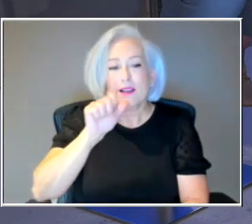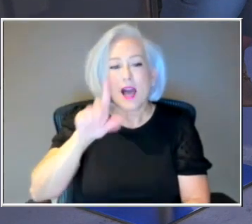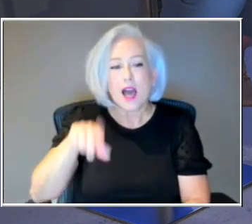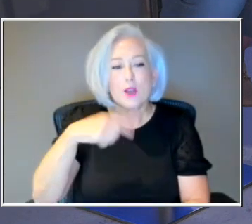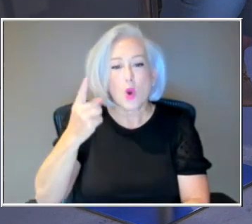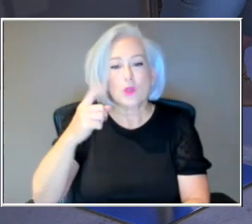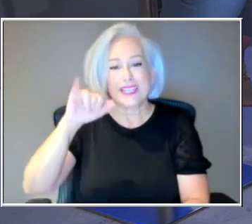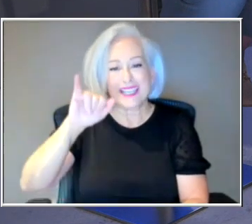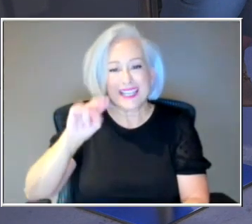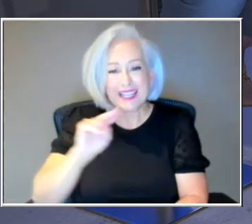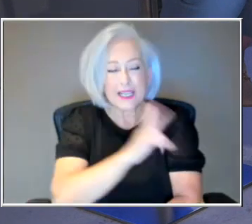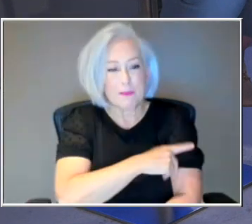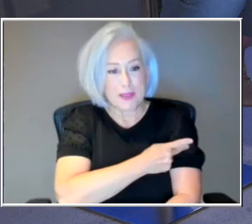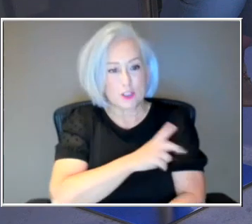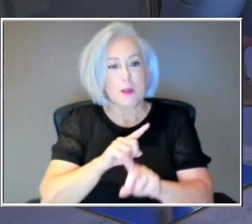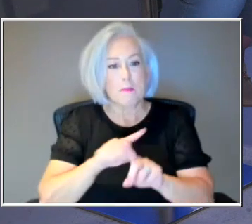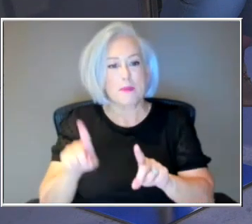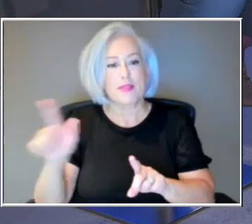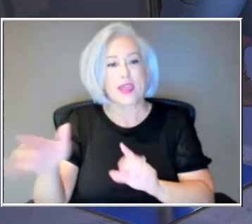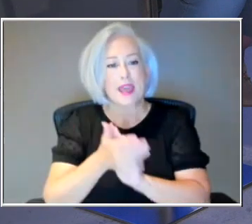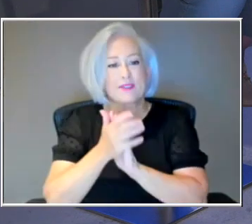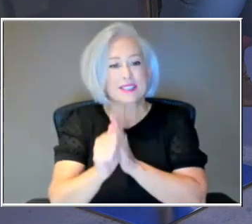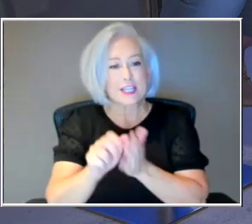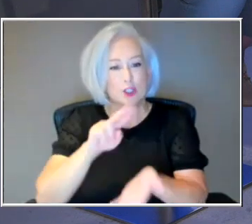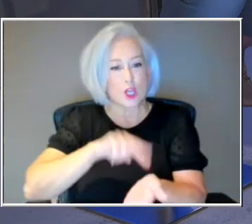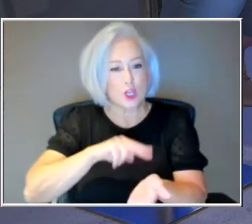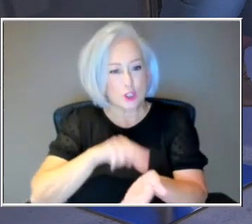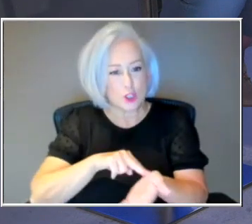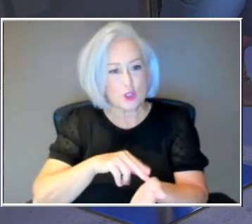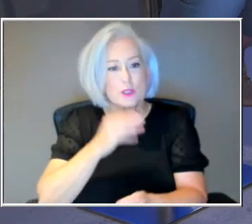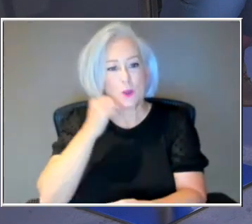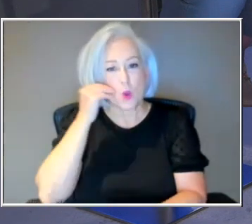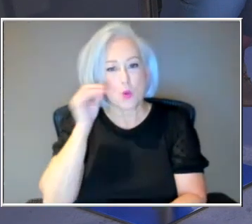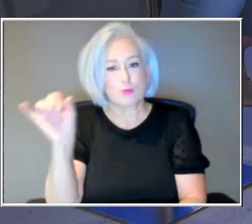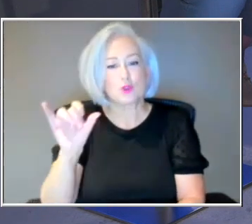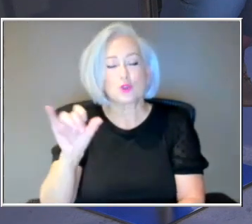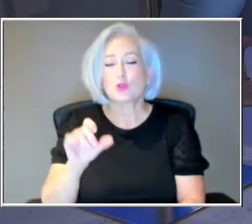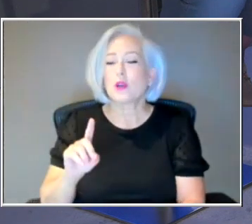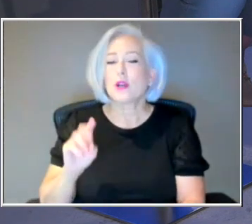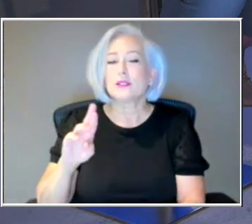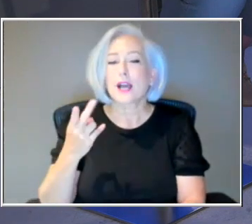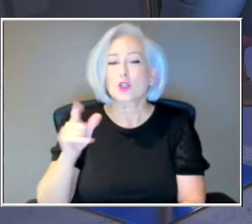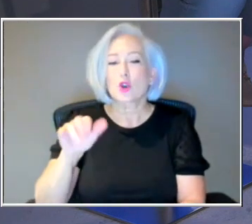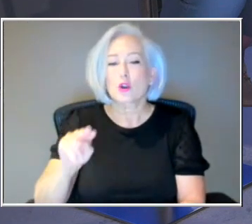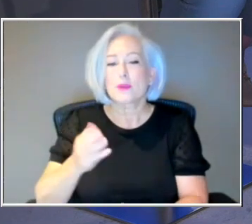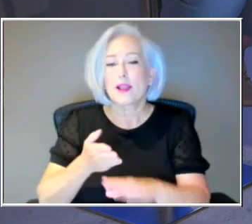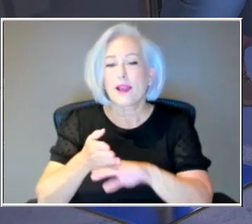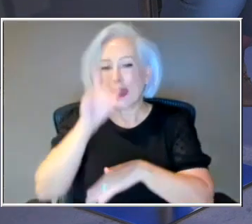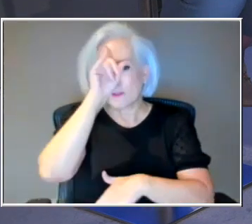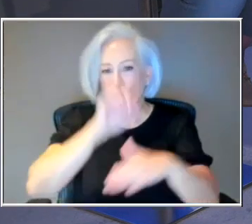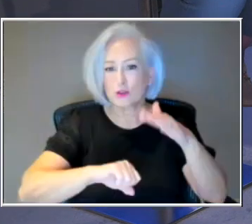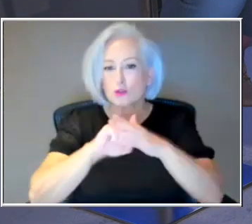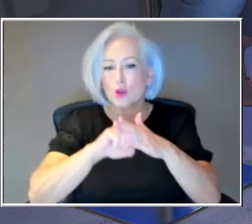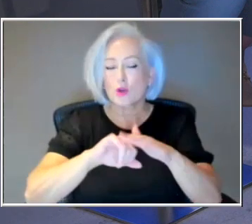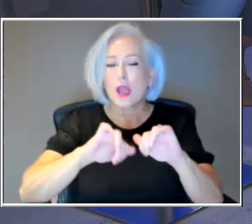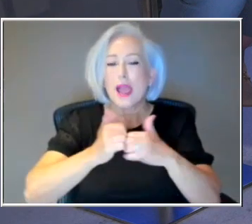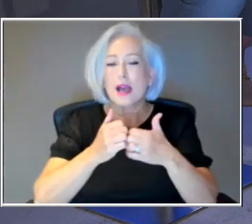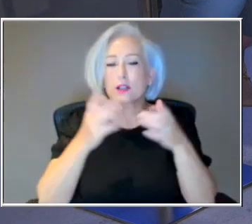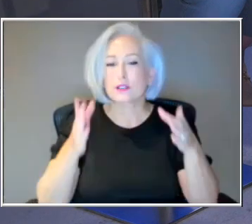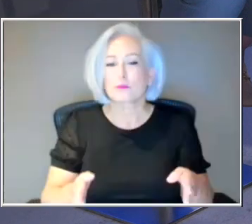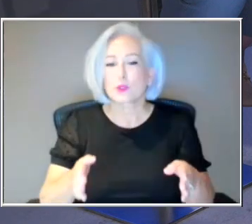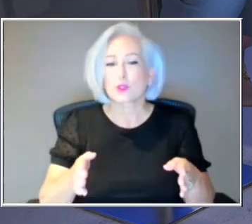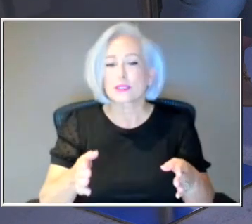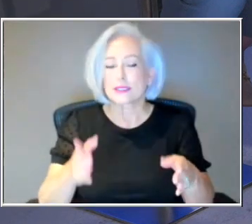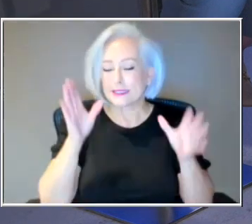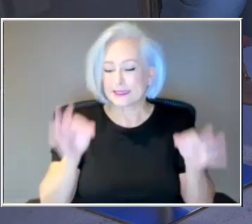skilled nursing facilities, nursing homes. Dr. Herman, after someone has a stroke, how do they determine where they go once they